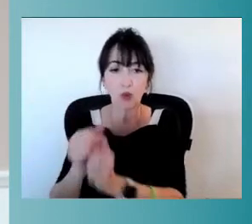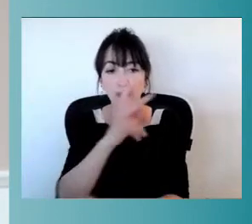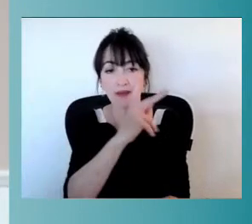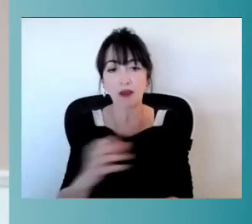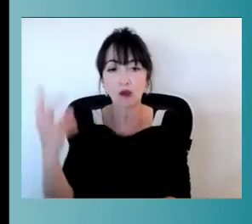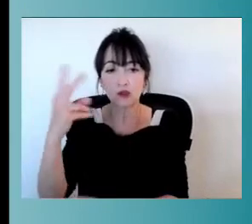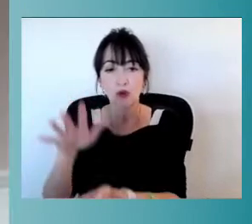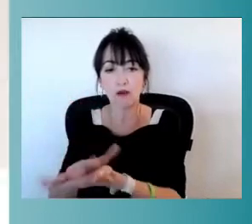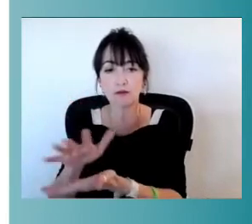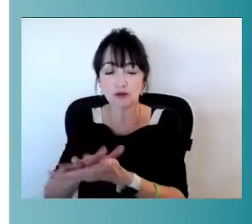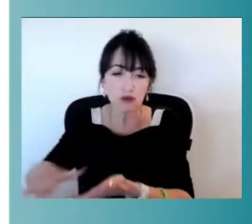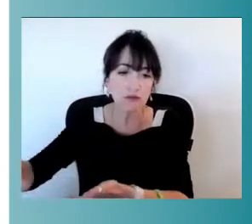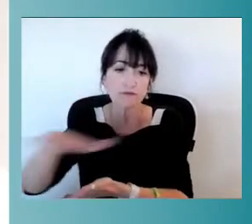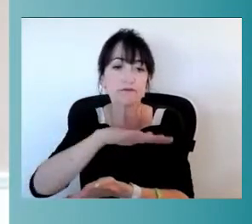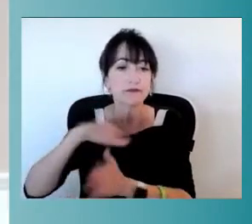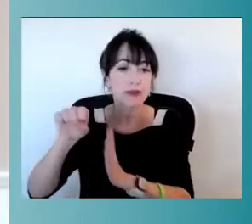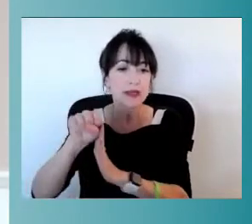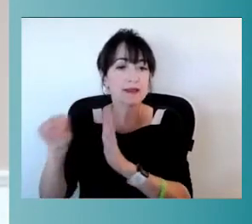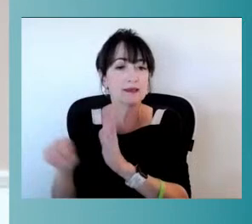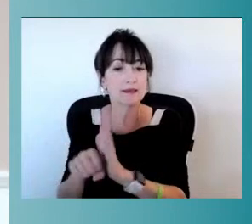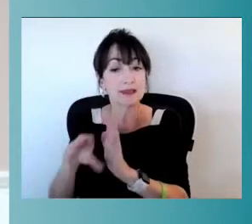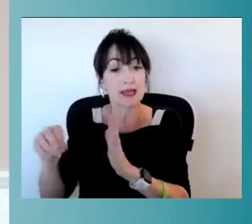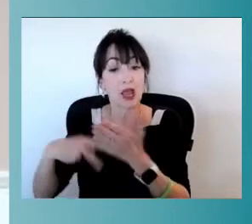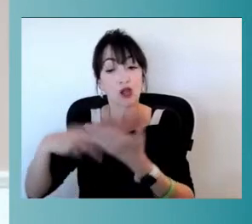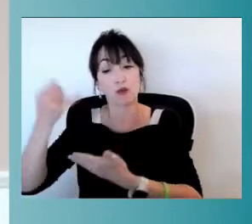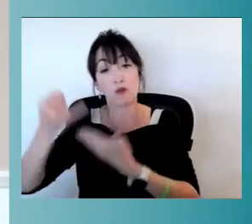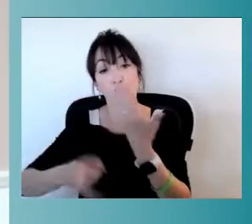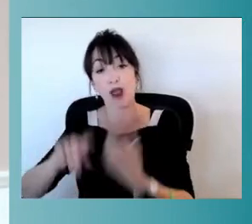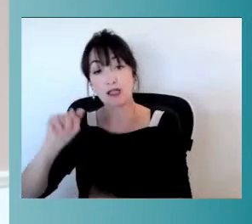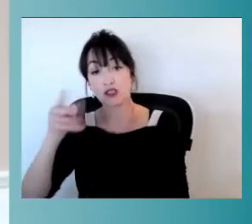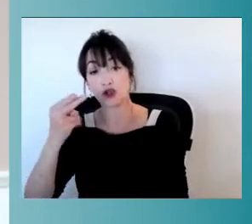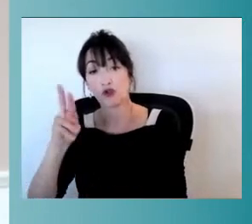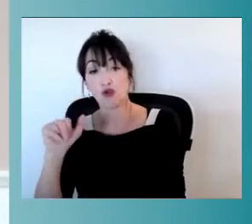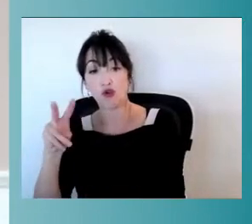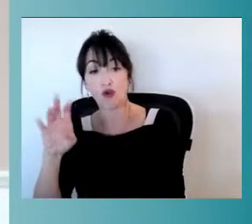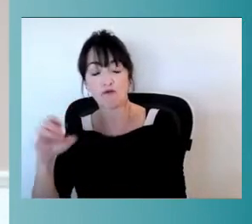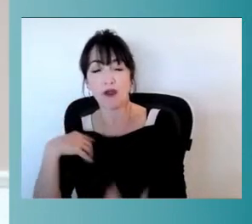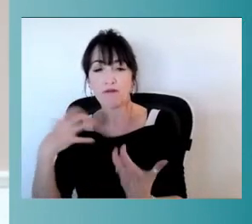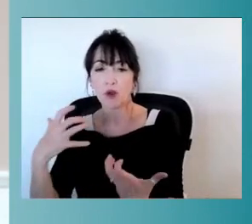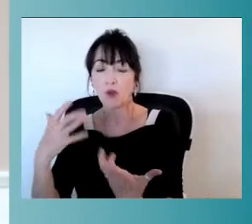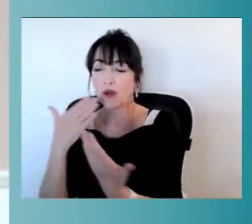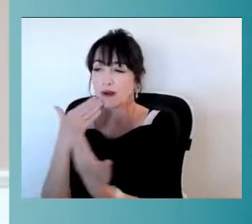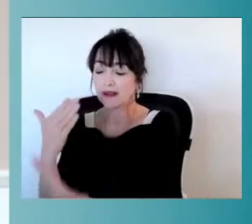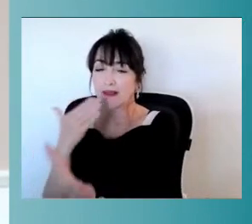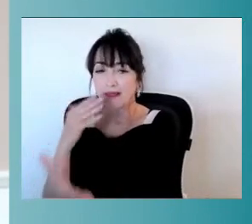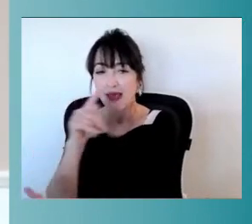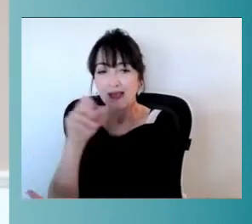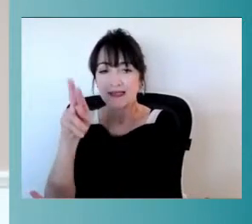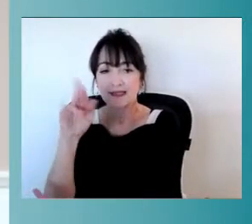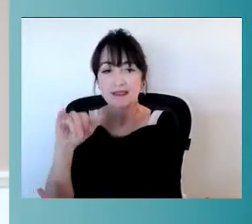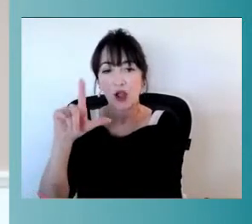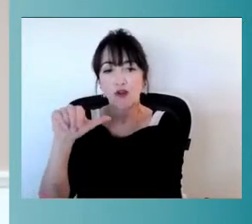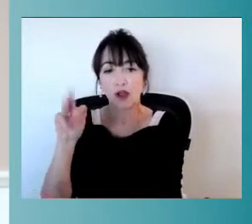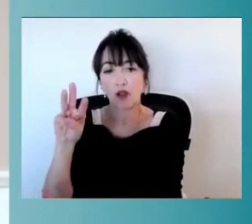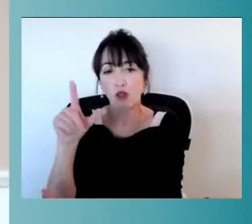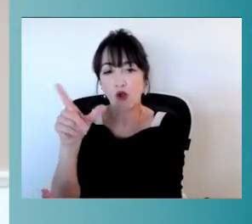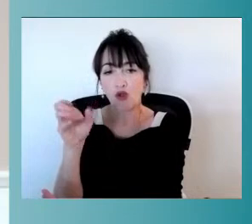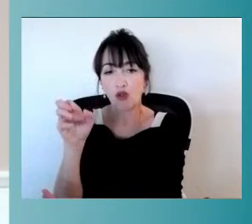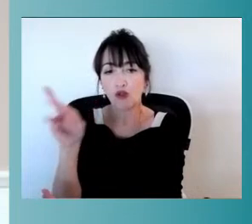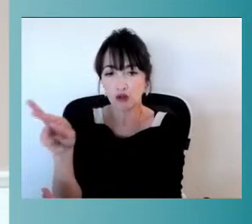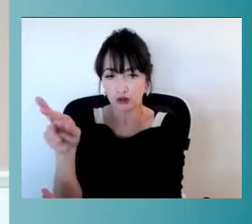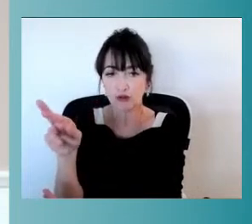the state and through Project Thrive. I want to thank Dr. Terry Lawler for all of her work to really build